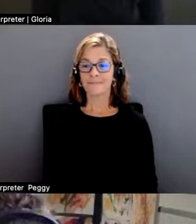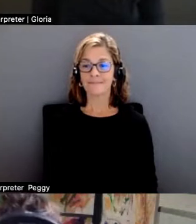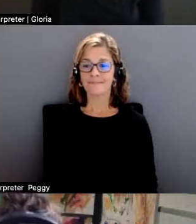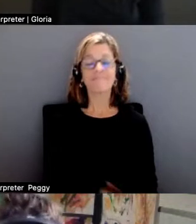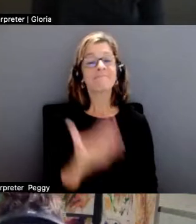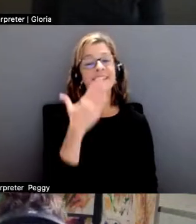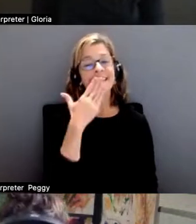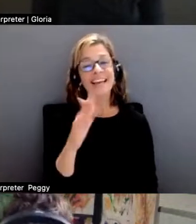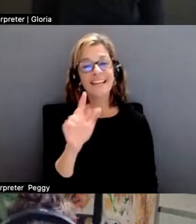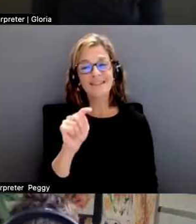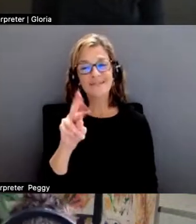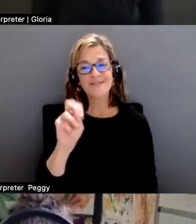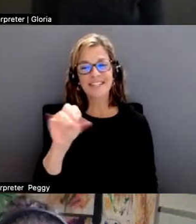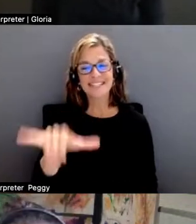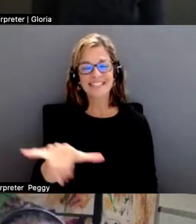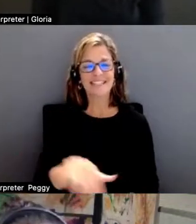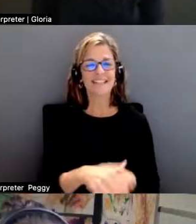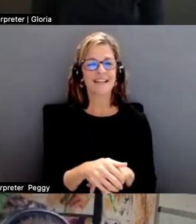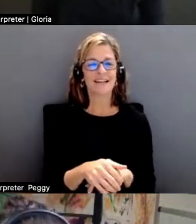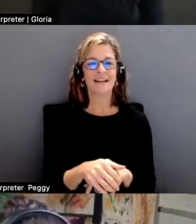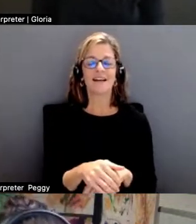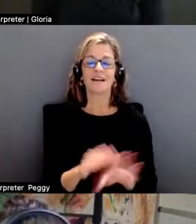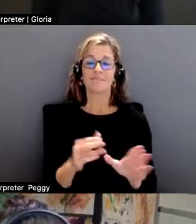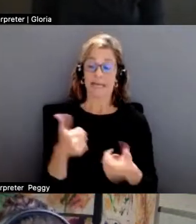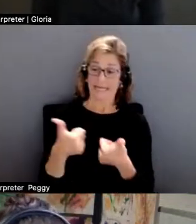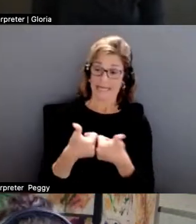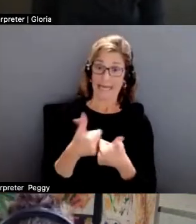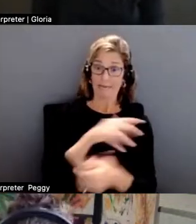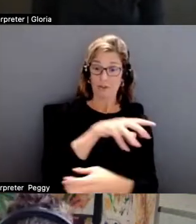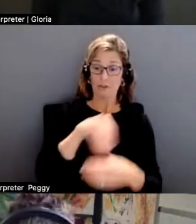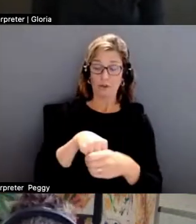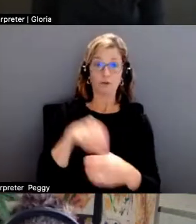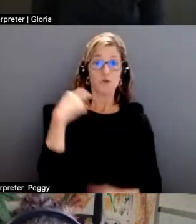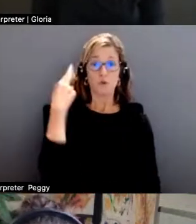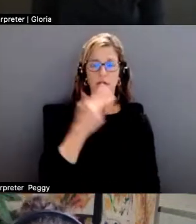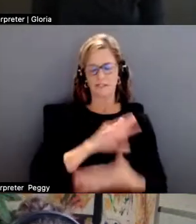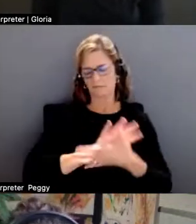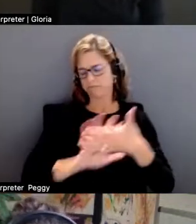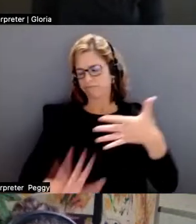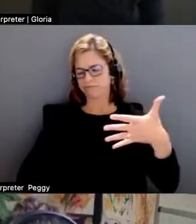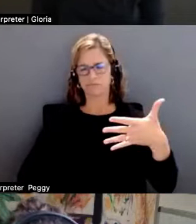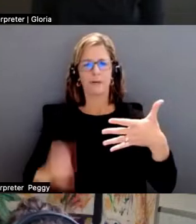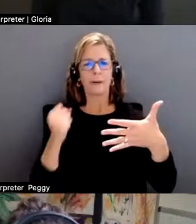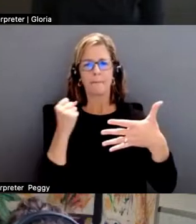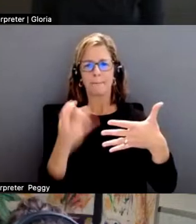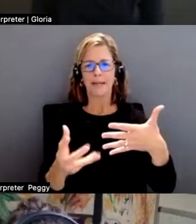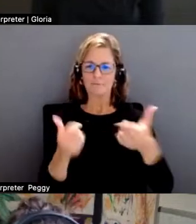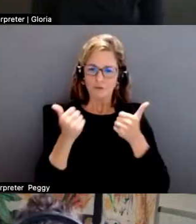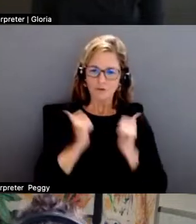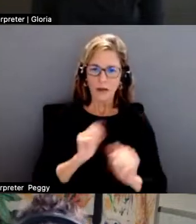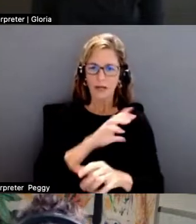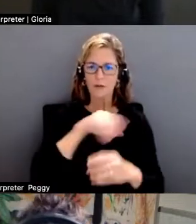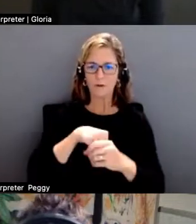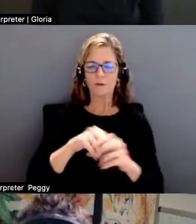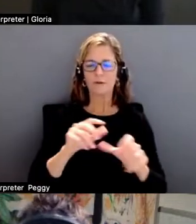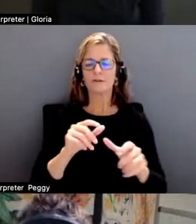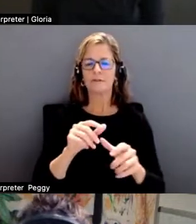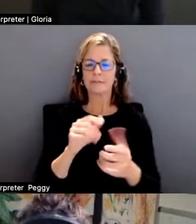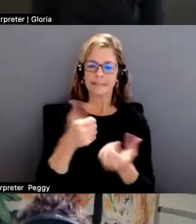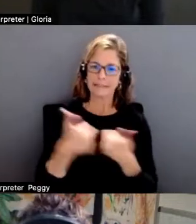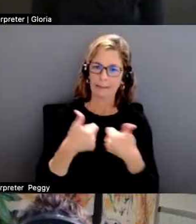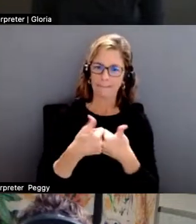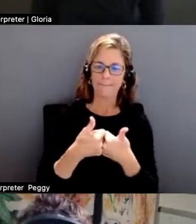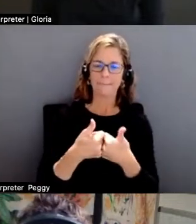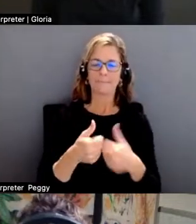Thank you, Tracy. So there's many different reasons why we've tried to include game-based learning in our program in